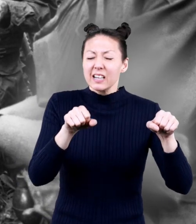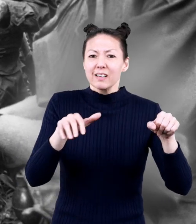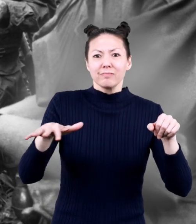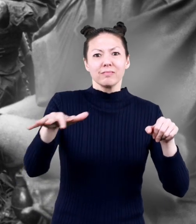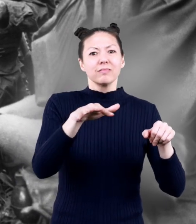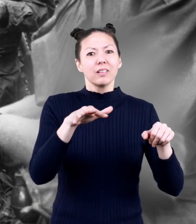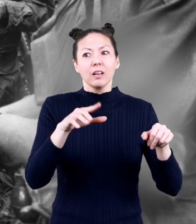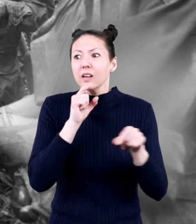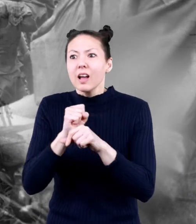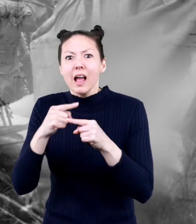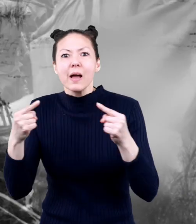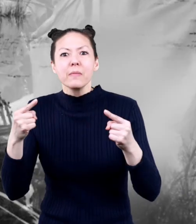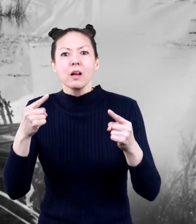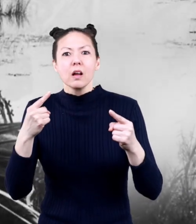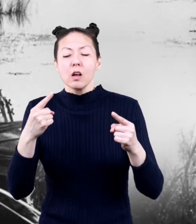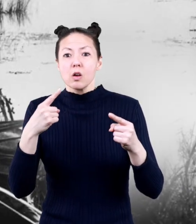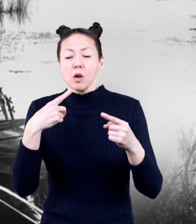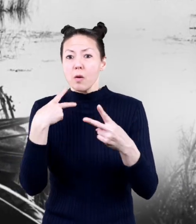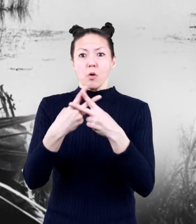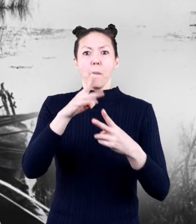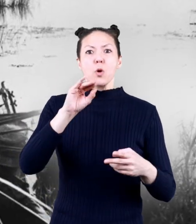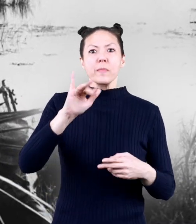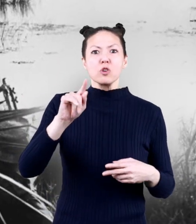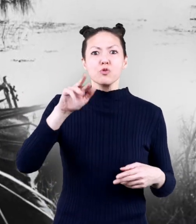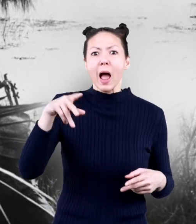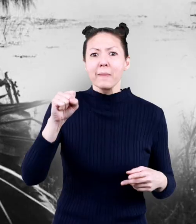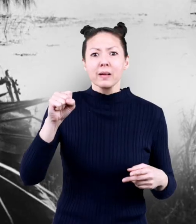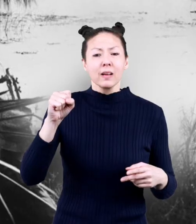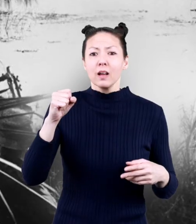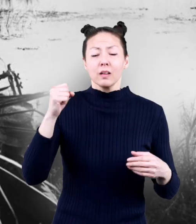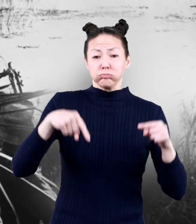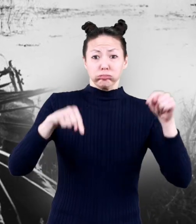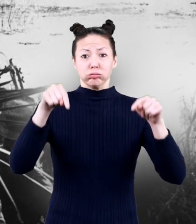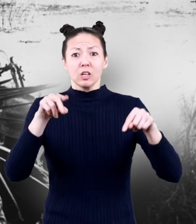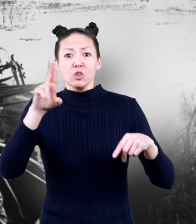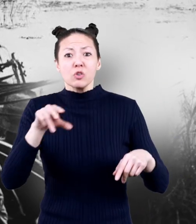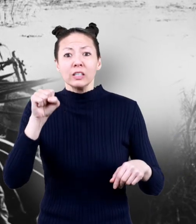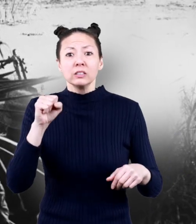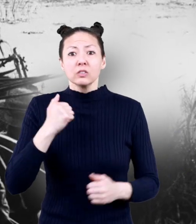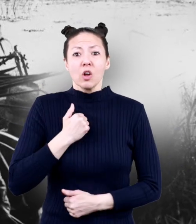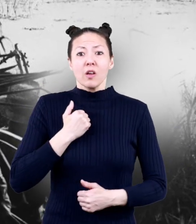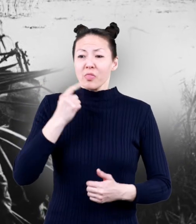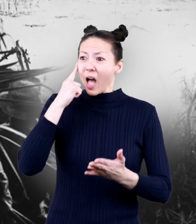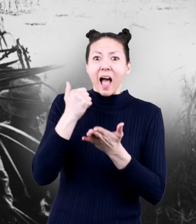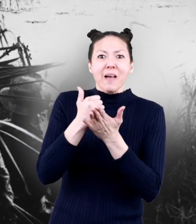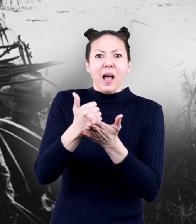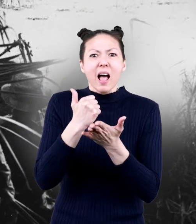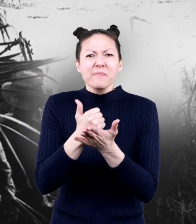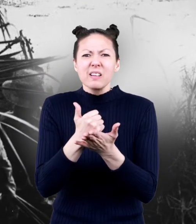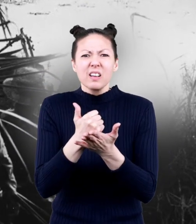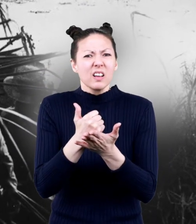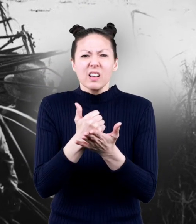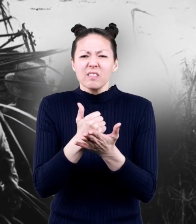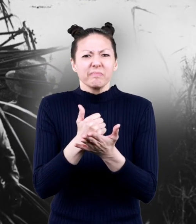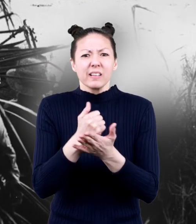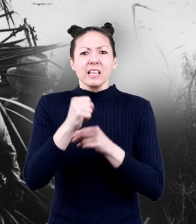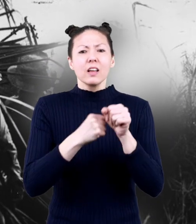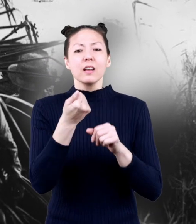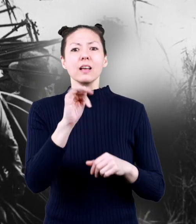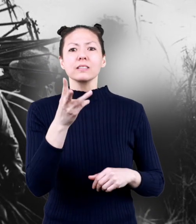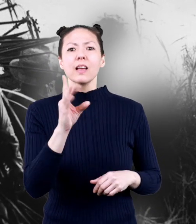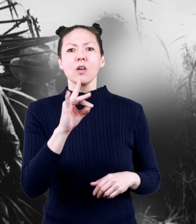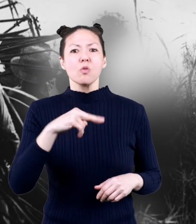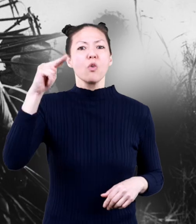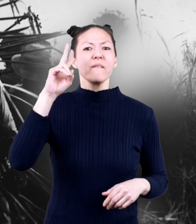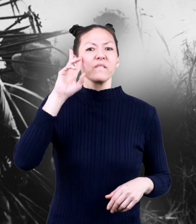who actually was the enemy. There were booby traps and ambushes from people who the U.S. troops thought they were helping.